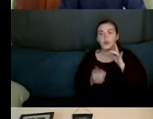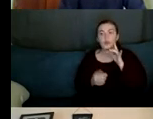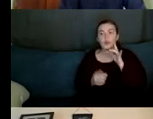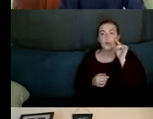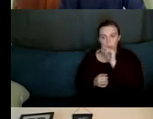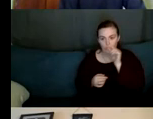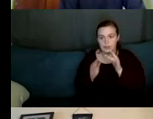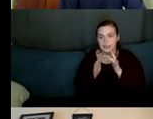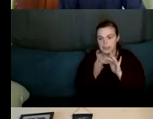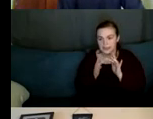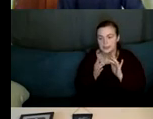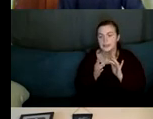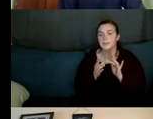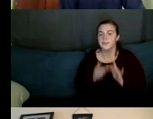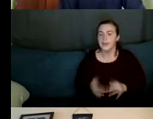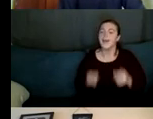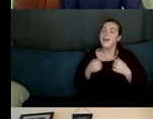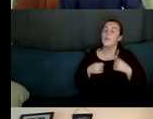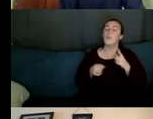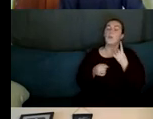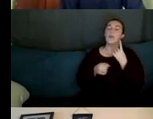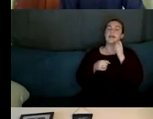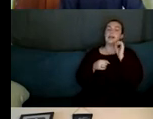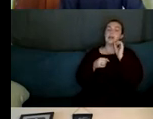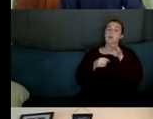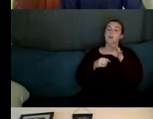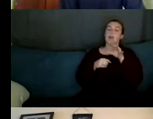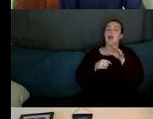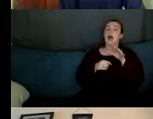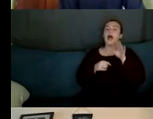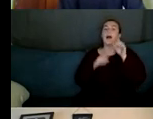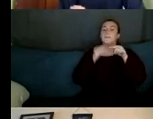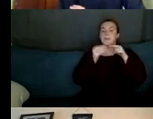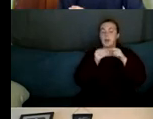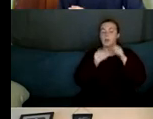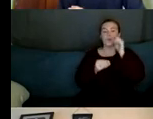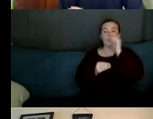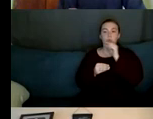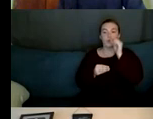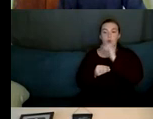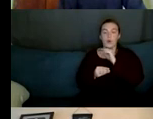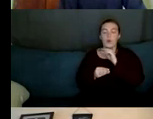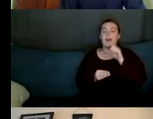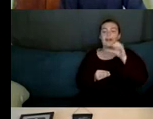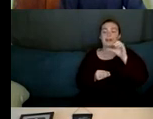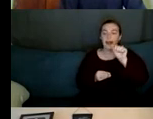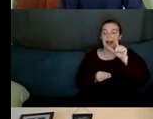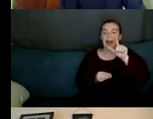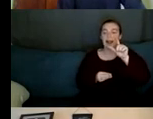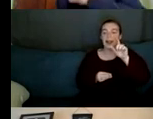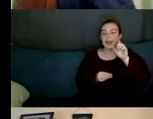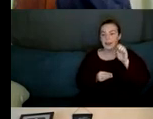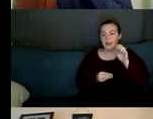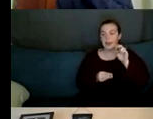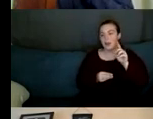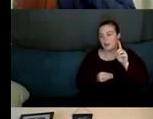I do have one really important note about Google Calendars. They are very wonky on